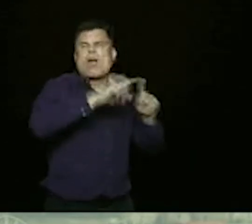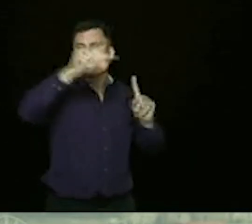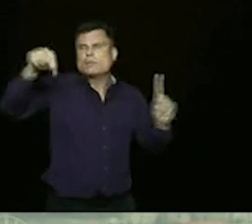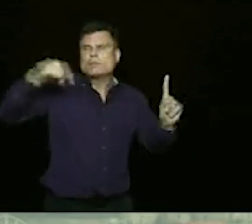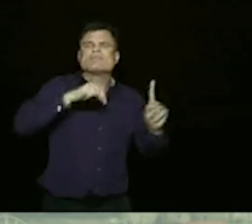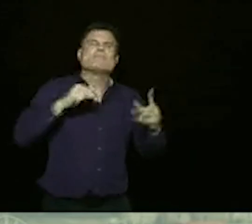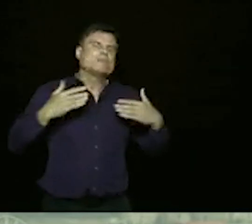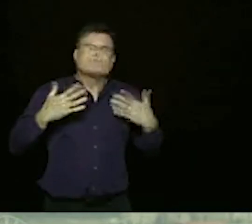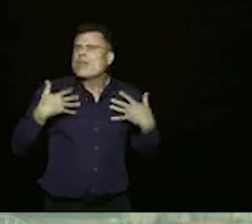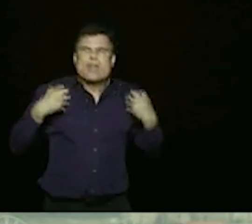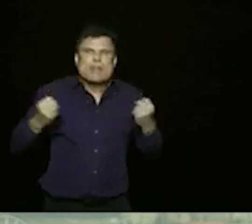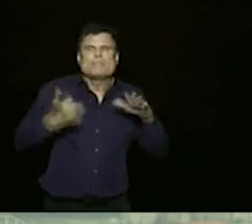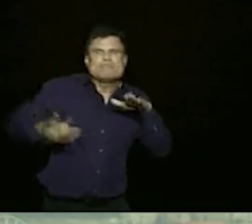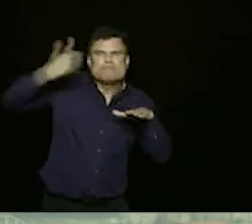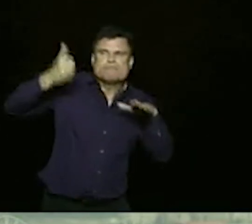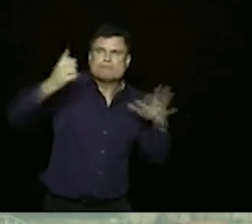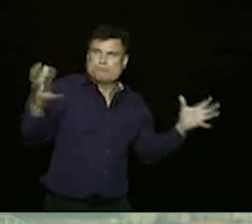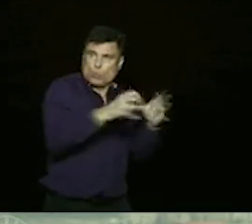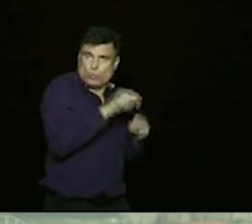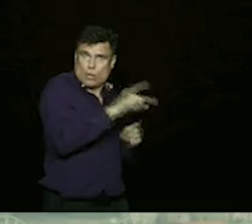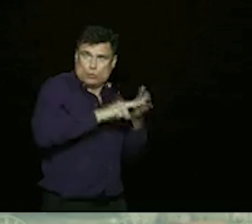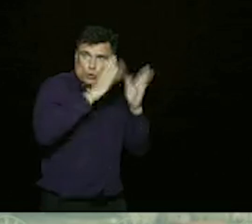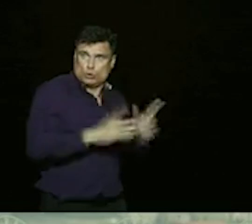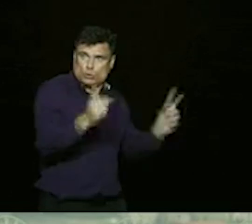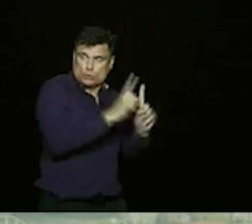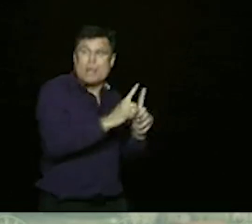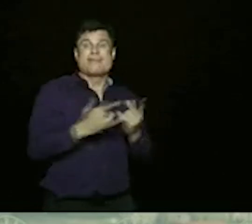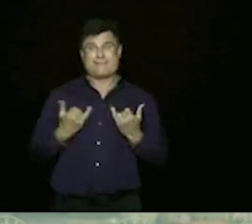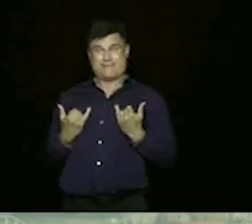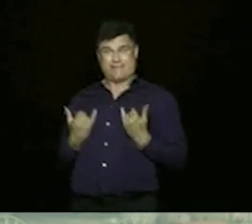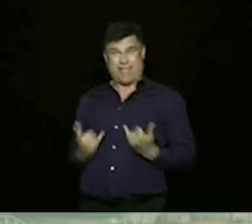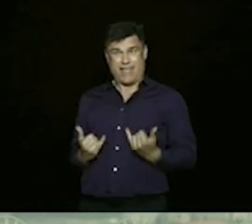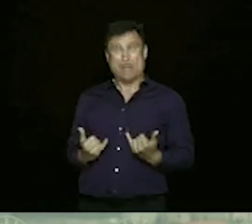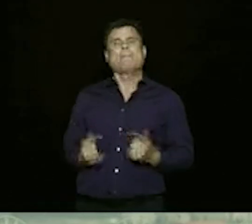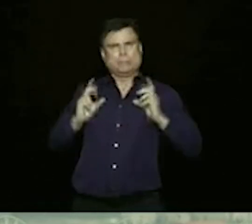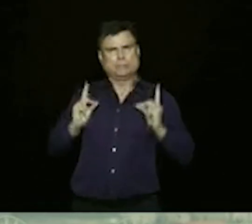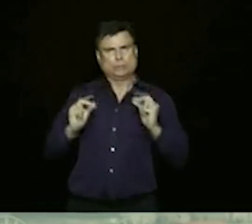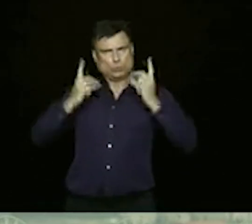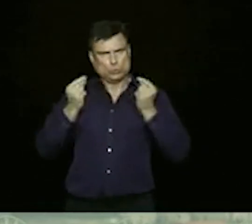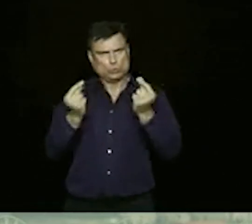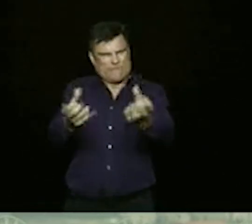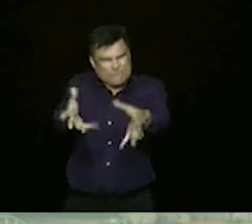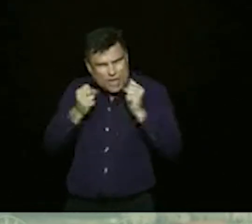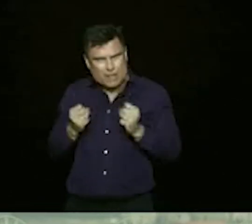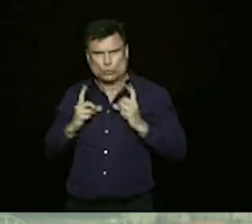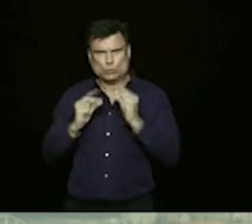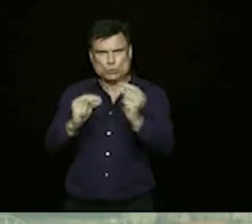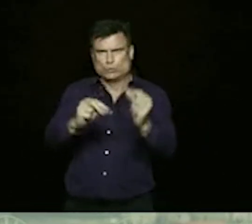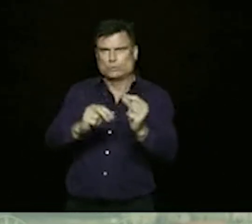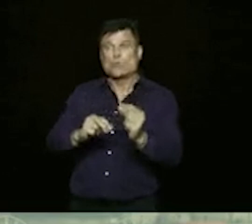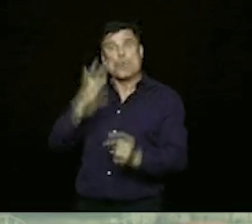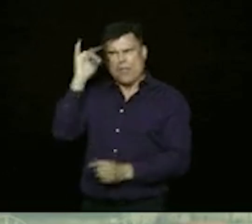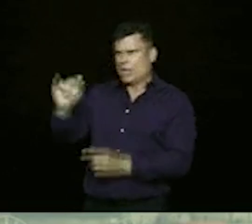these facts and these events have a profound effect on how people will view the system, and we cannot wait